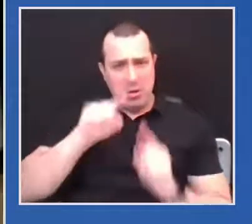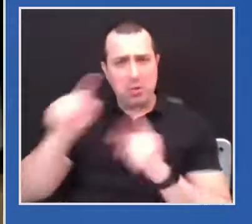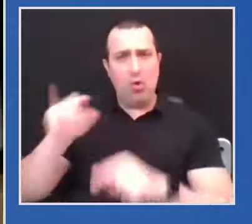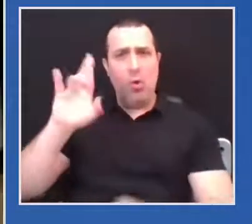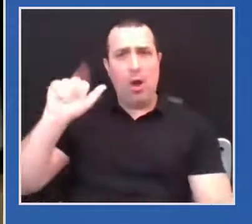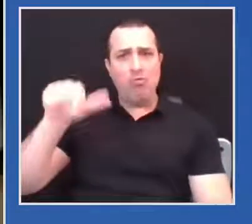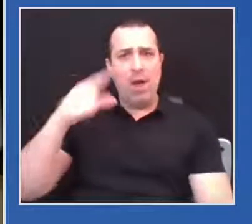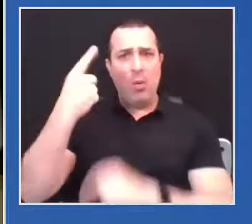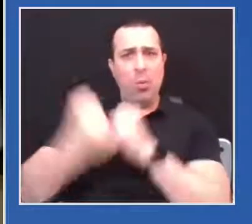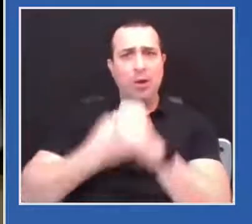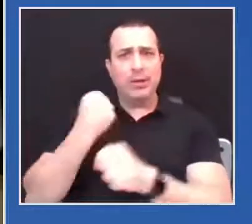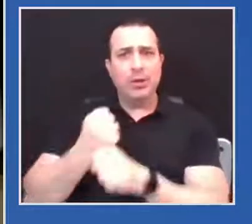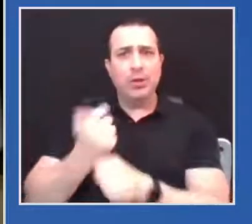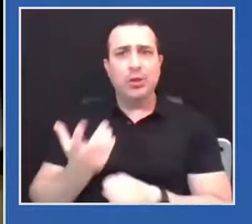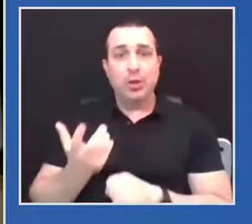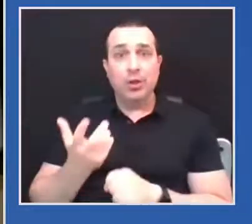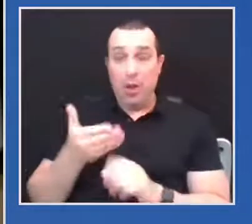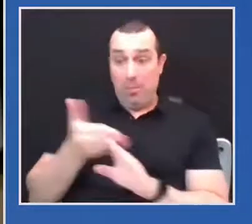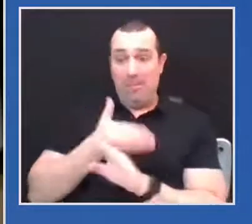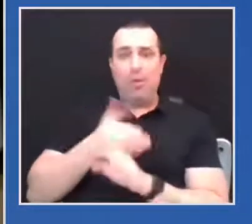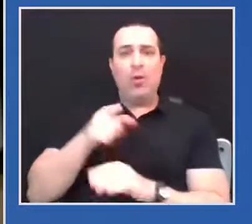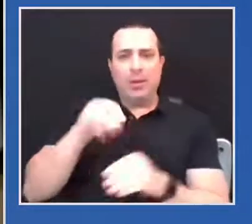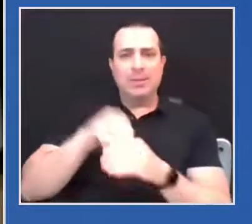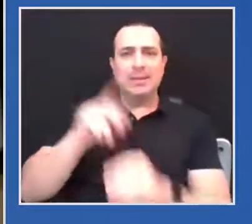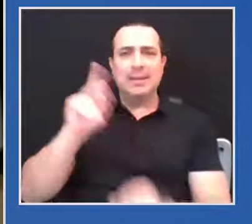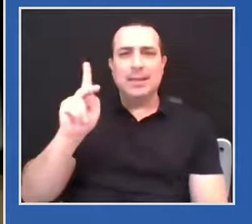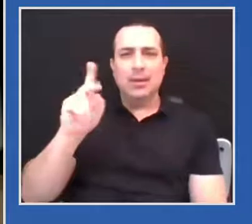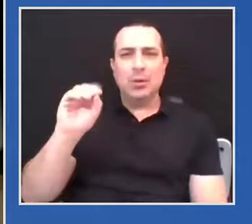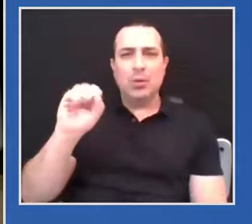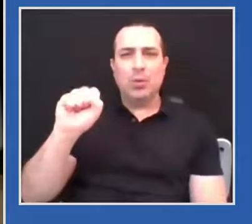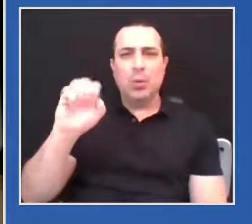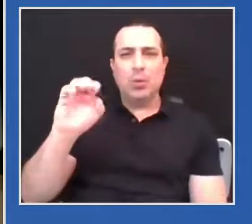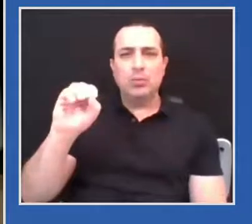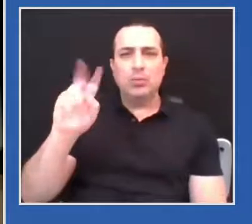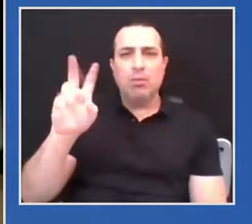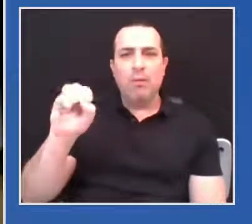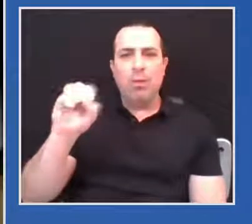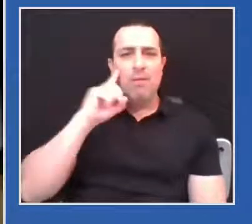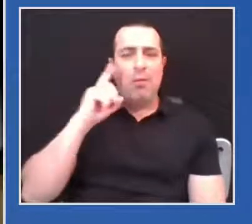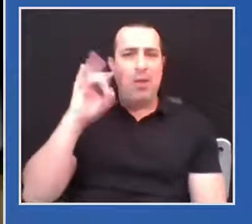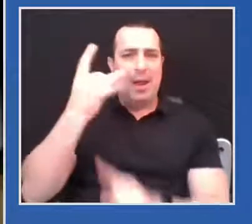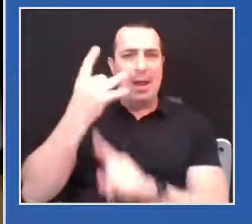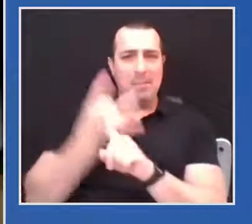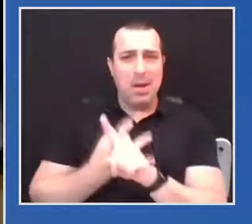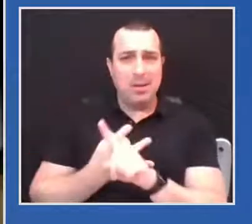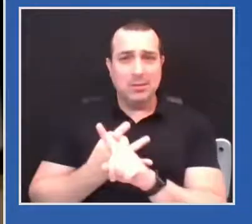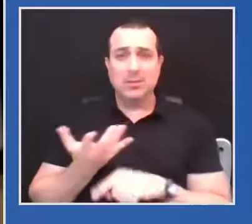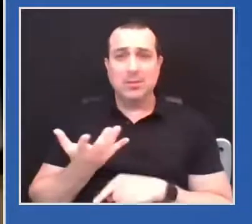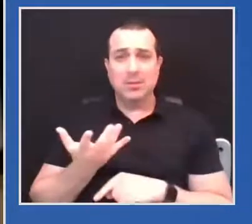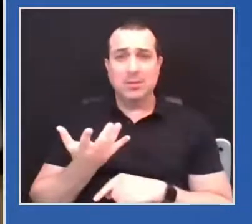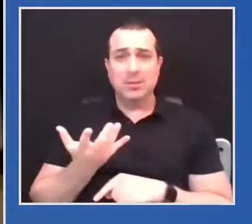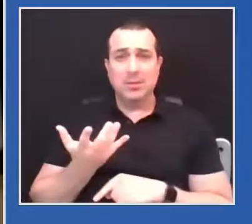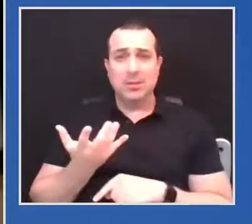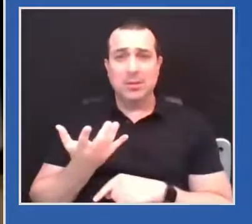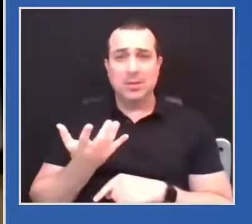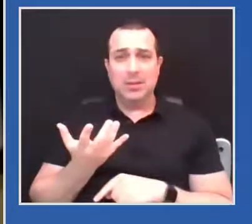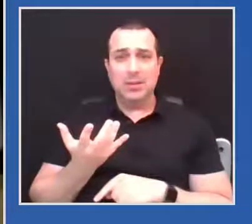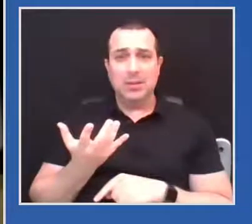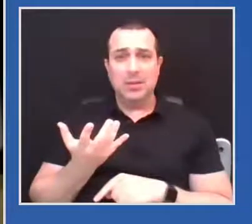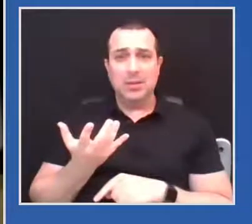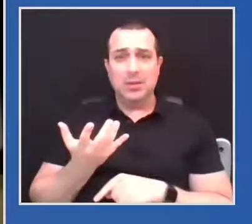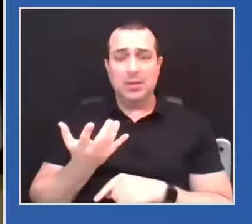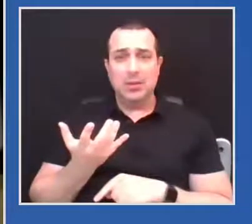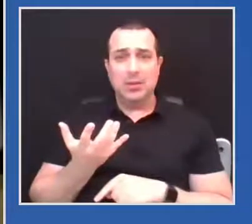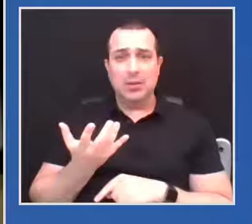in Kosovo for 8 months. Best of my knowledge, the only foreigner has a war